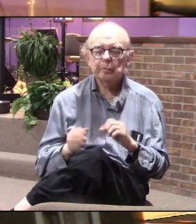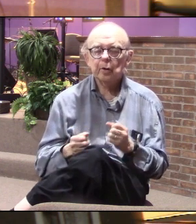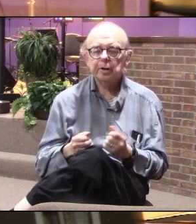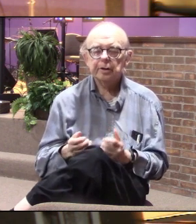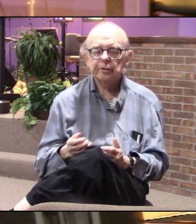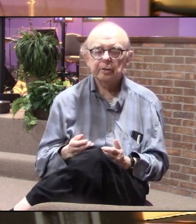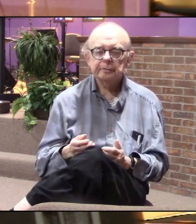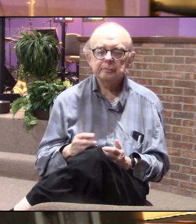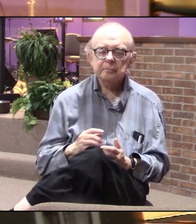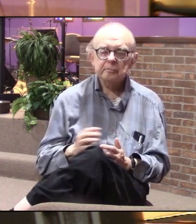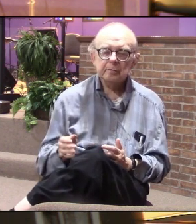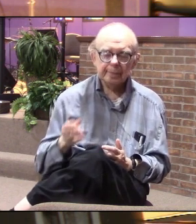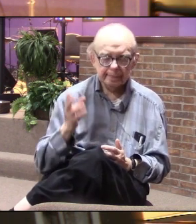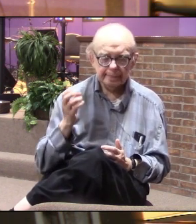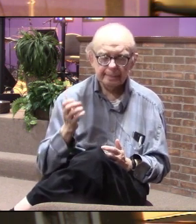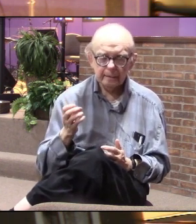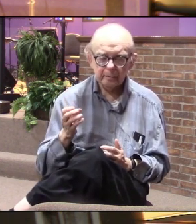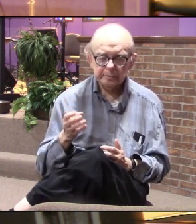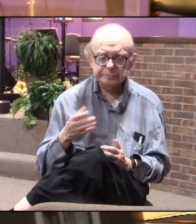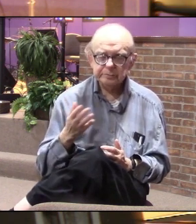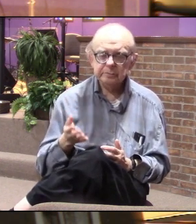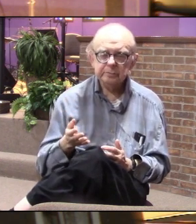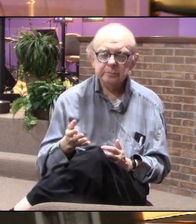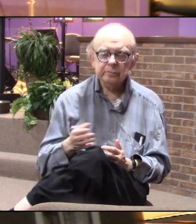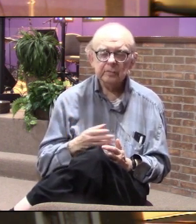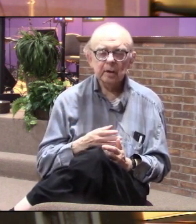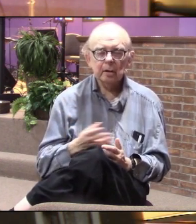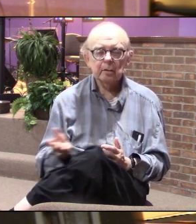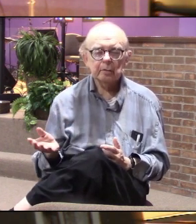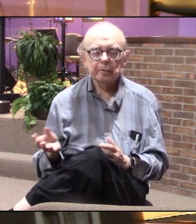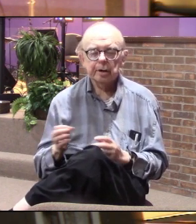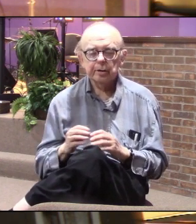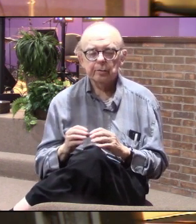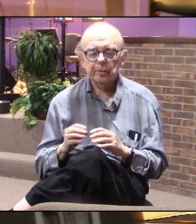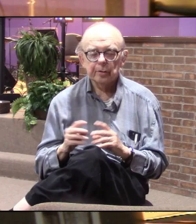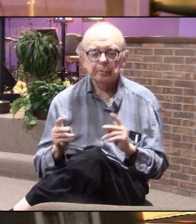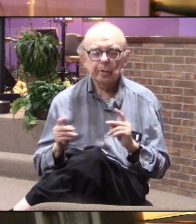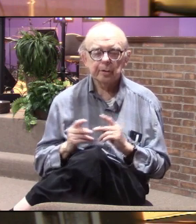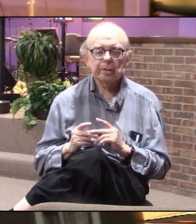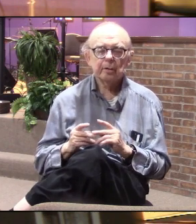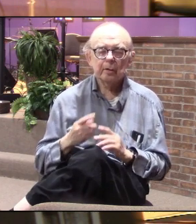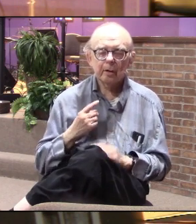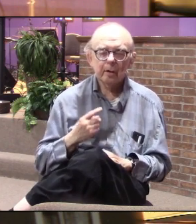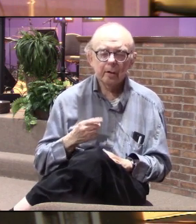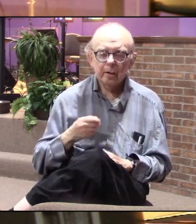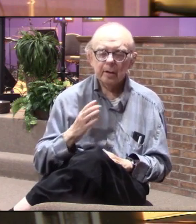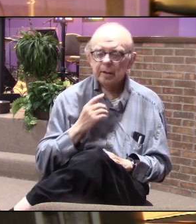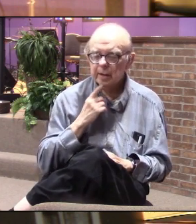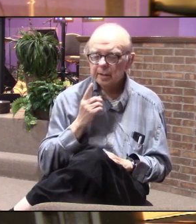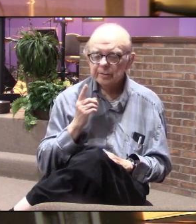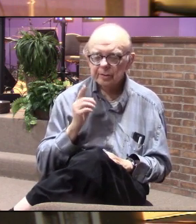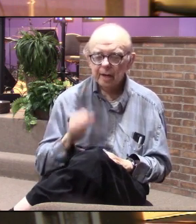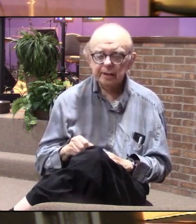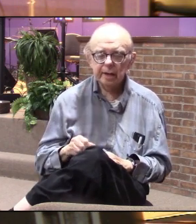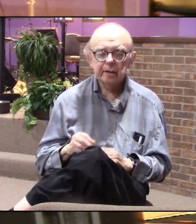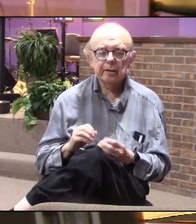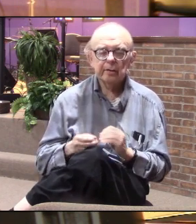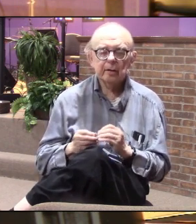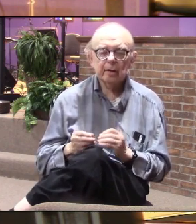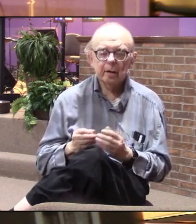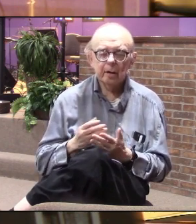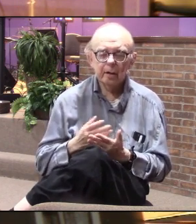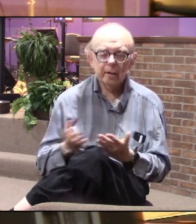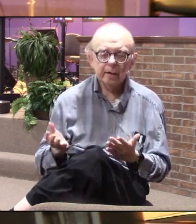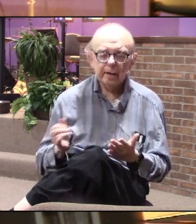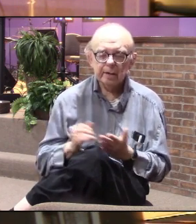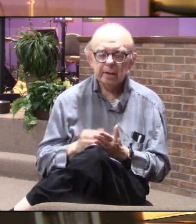brokenness that Satan meant to bring you to despair. God says, I can repair so that it doesn't